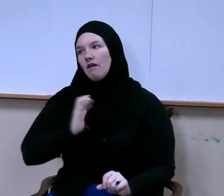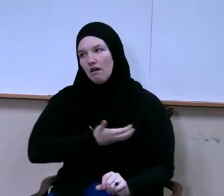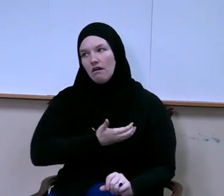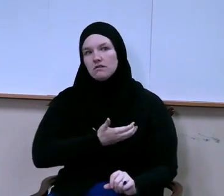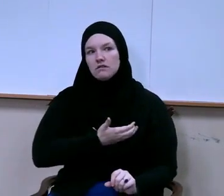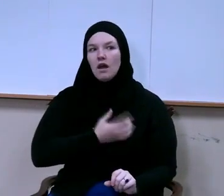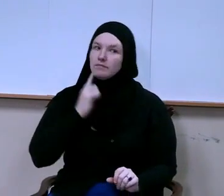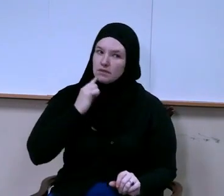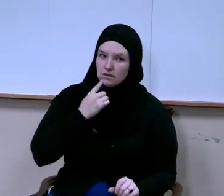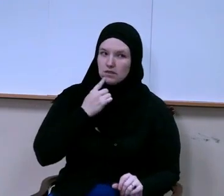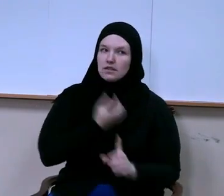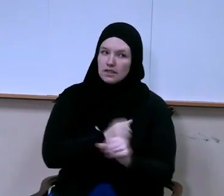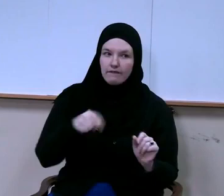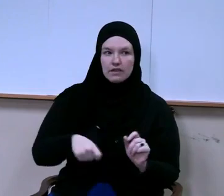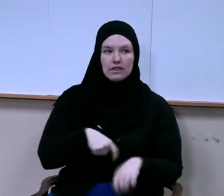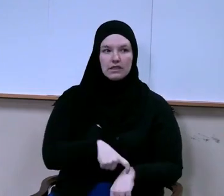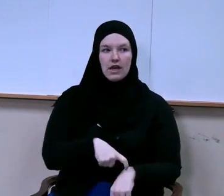us from this one.